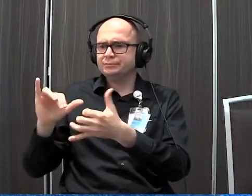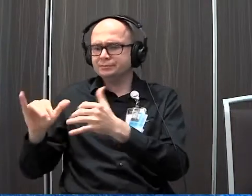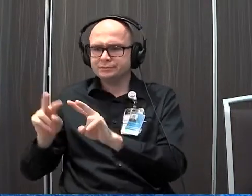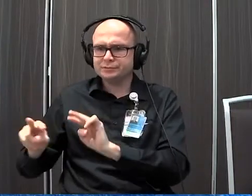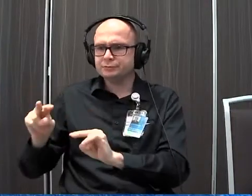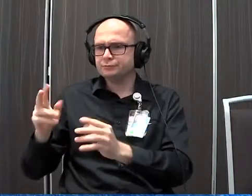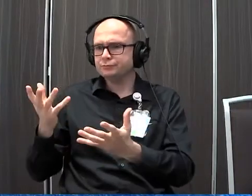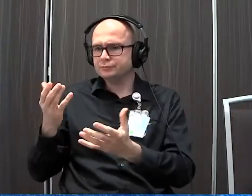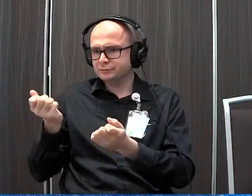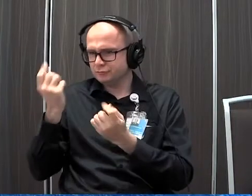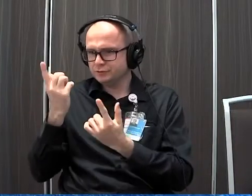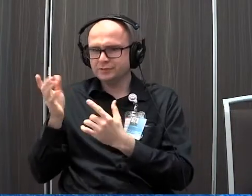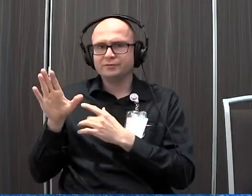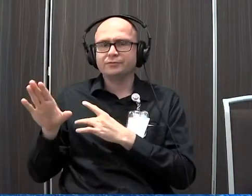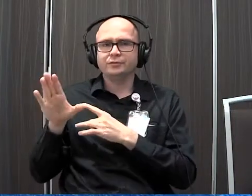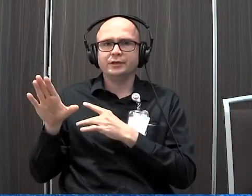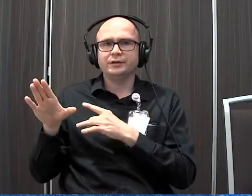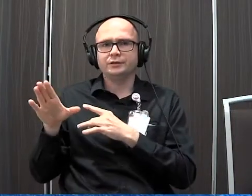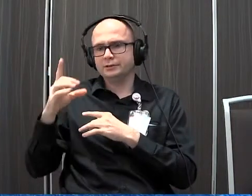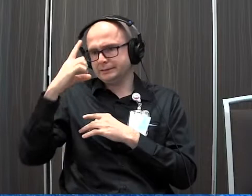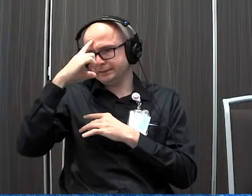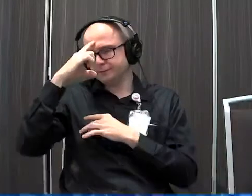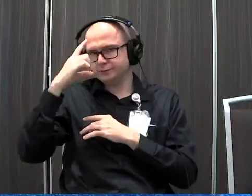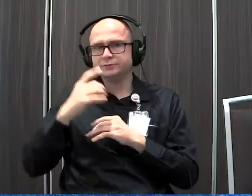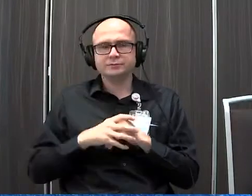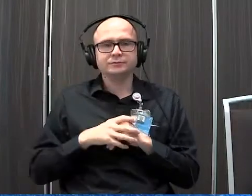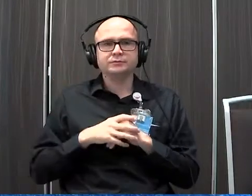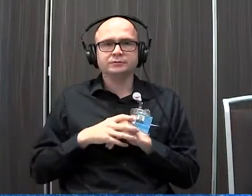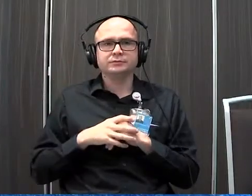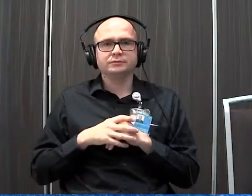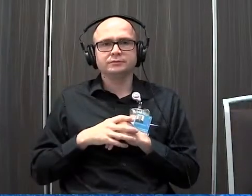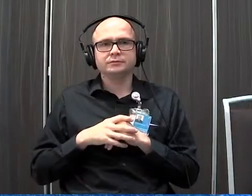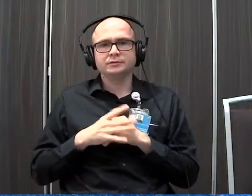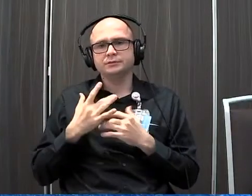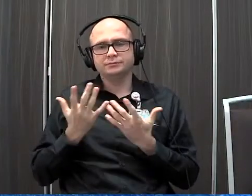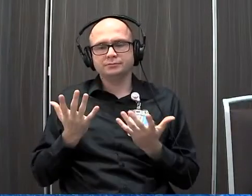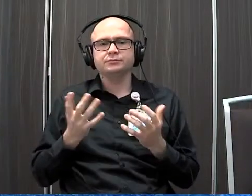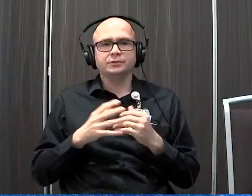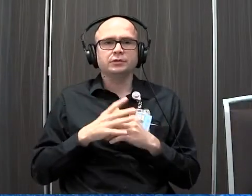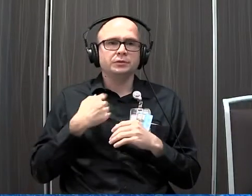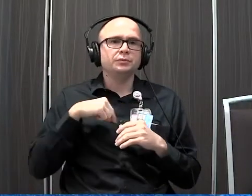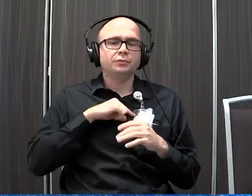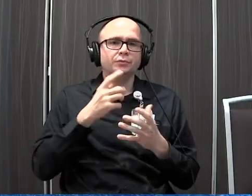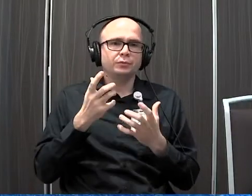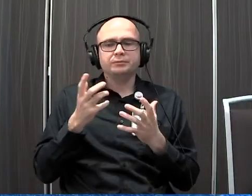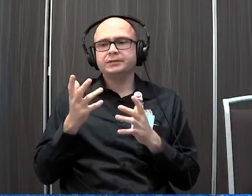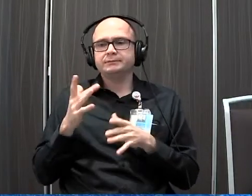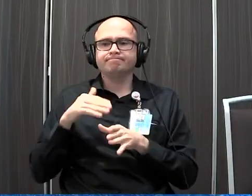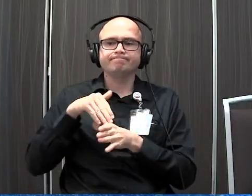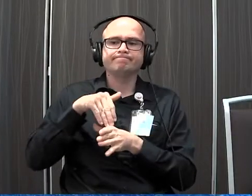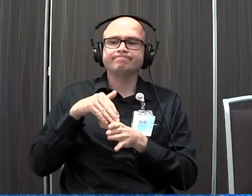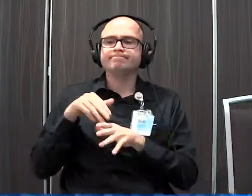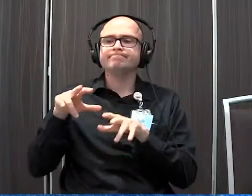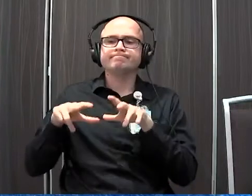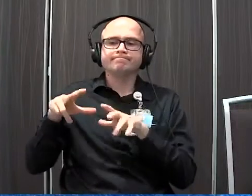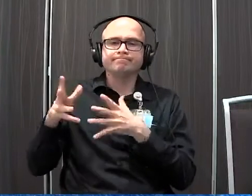getting a good measure of intelligence as it's typically known. So we always want to be saying that with a lot